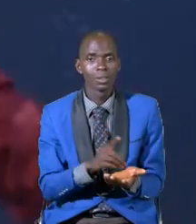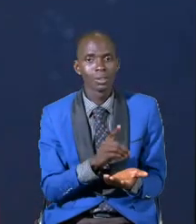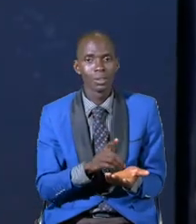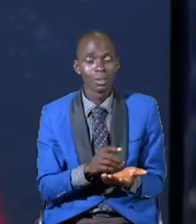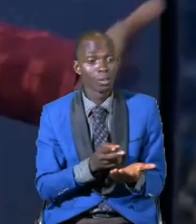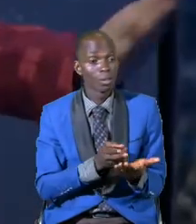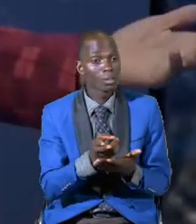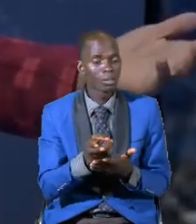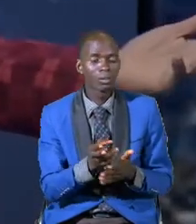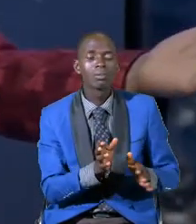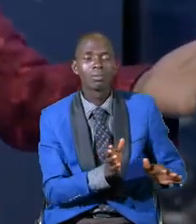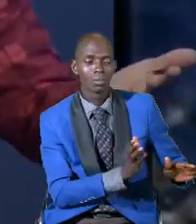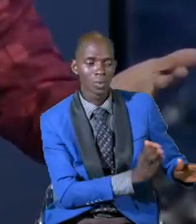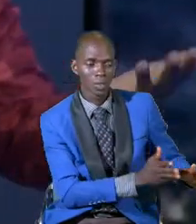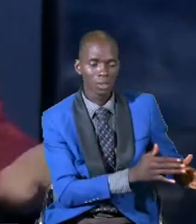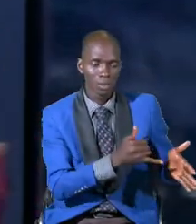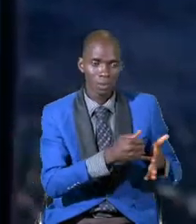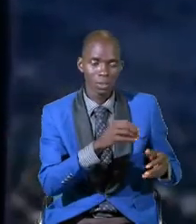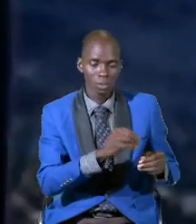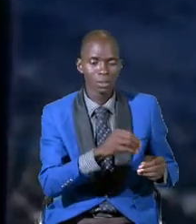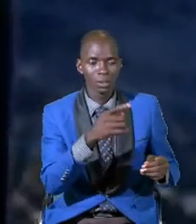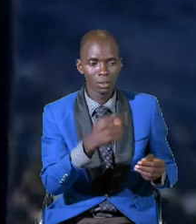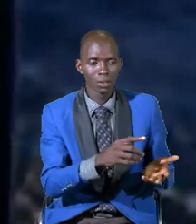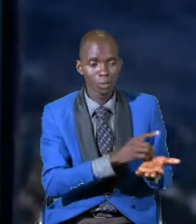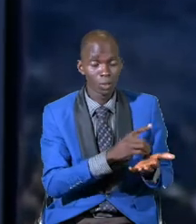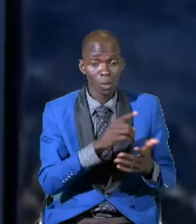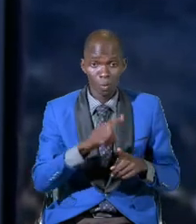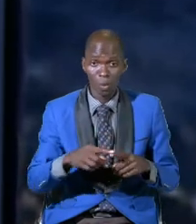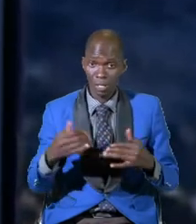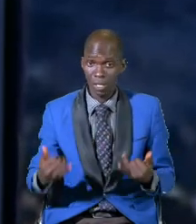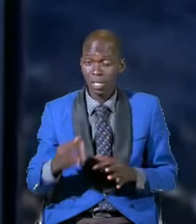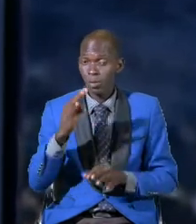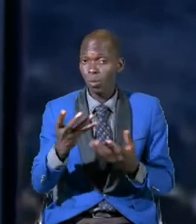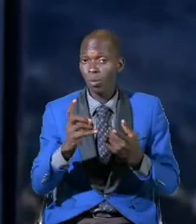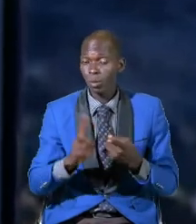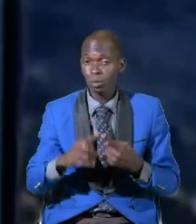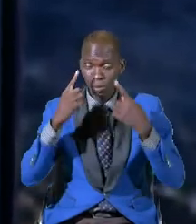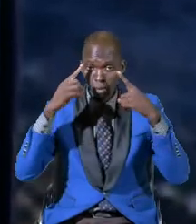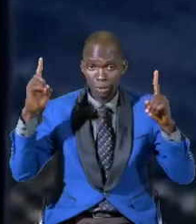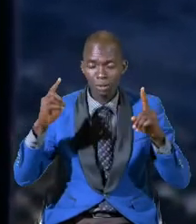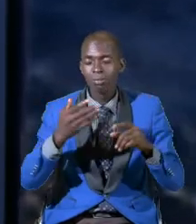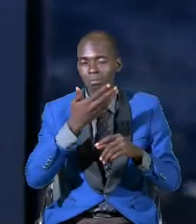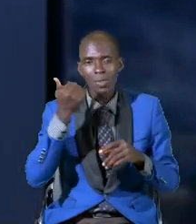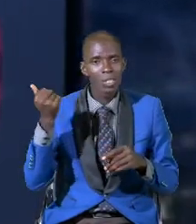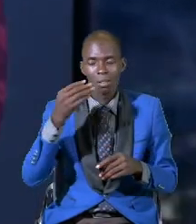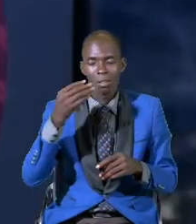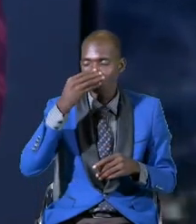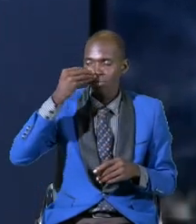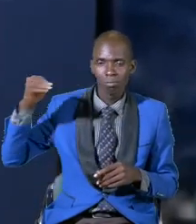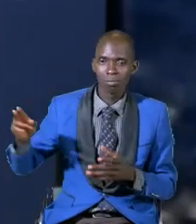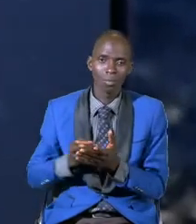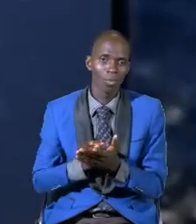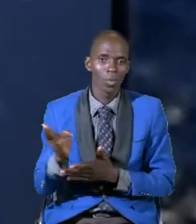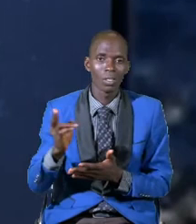it belongs. Over here, if you're going to make it, honesty, forget about that. Other people,